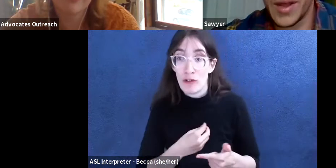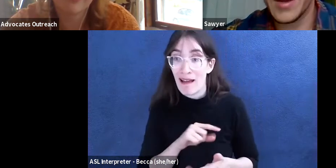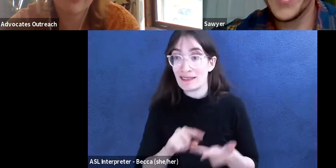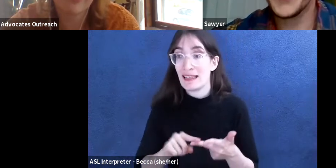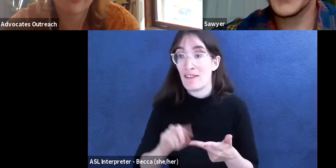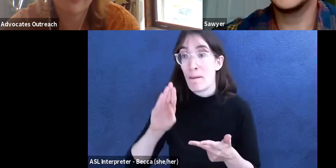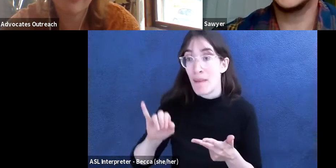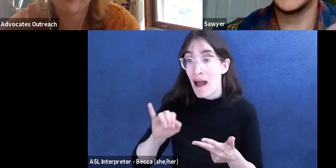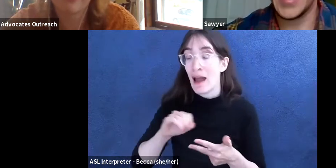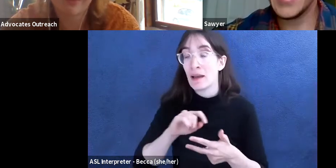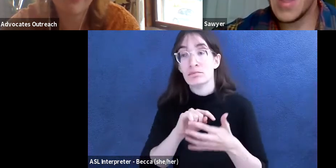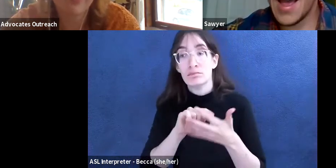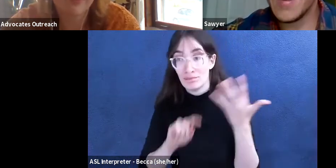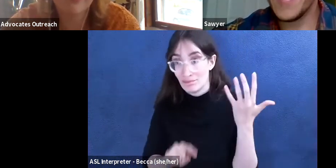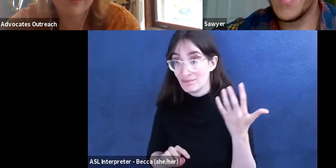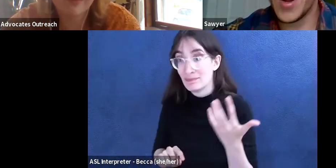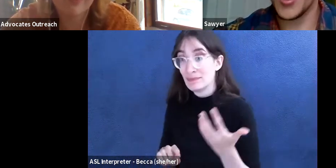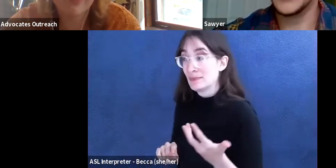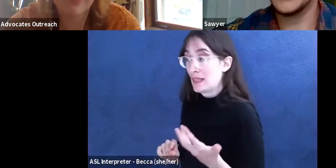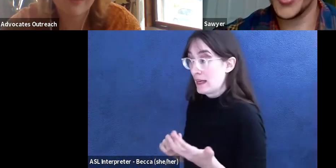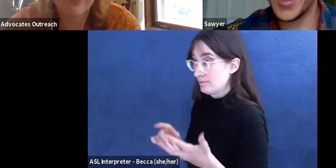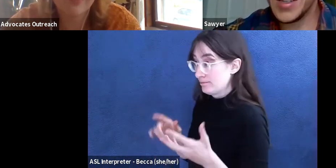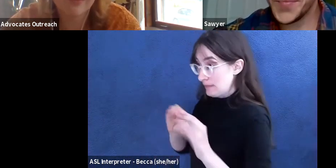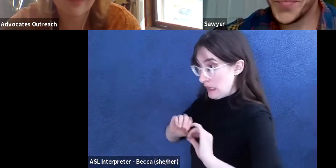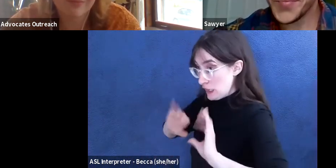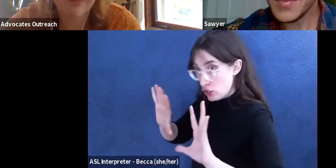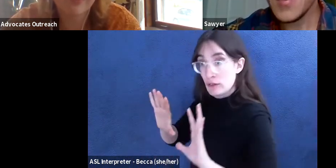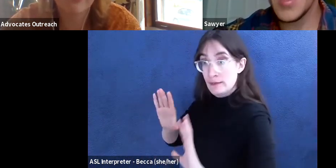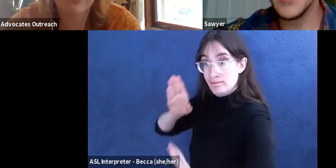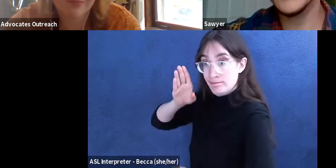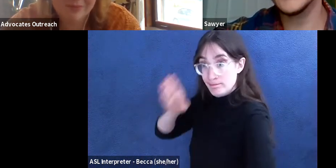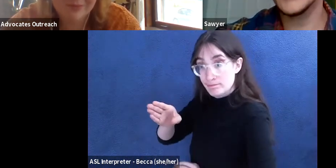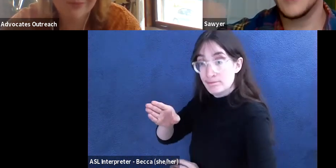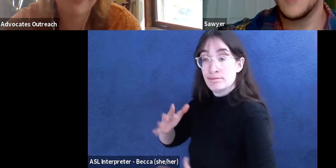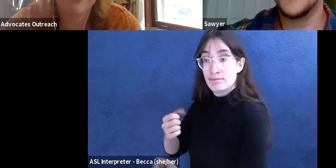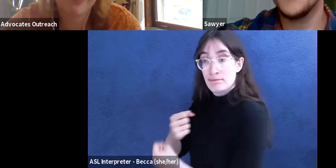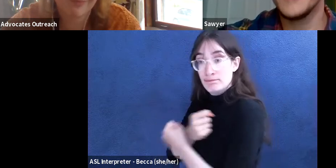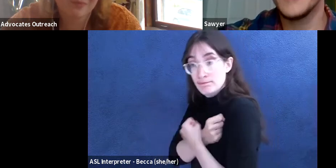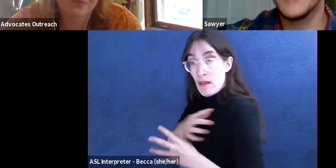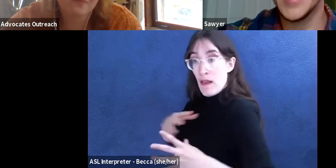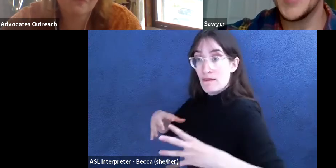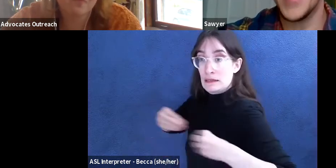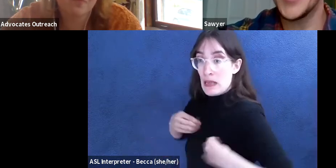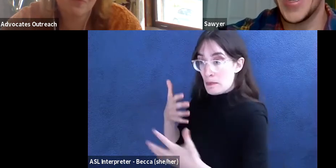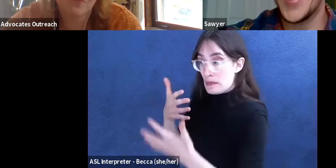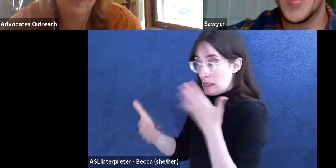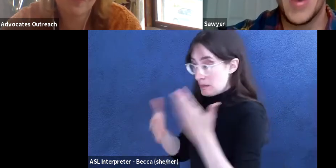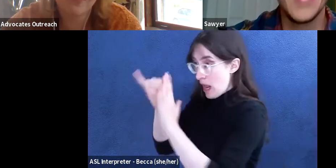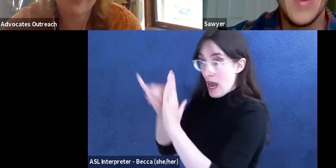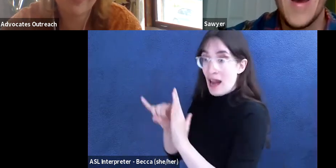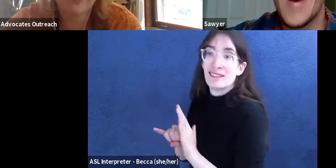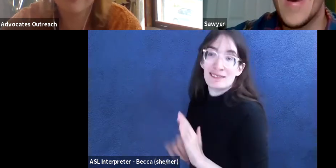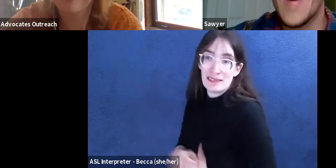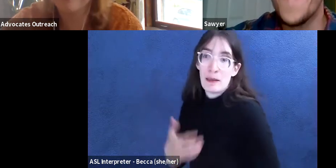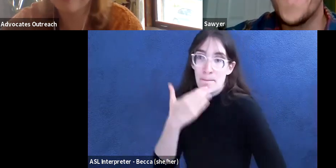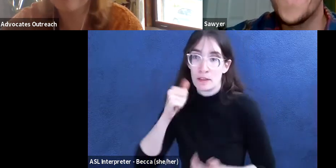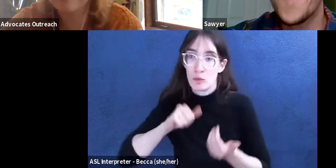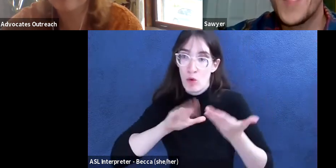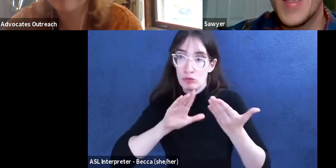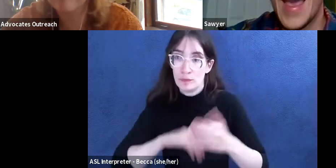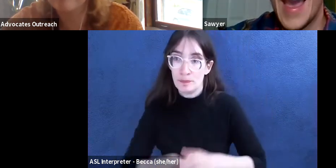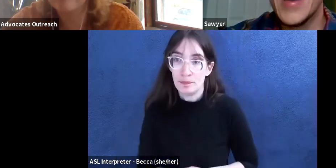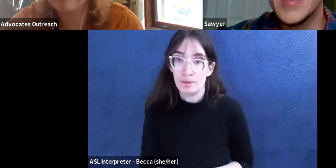of families and living situations. And so that's something that you can probably just observe and talk with kids about